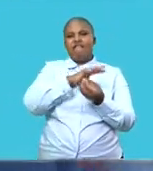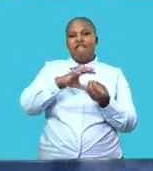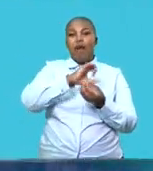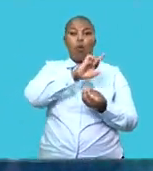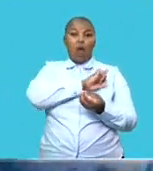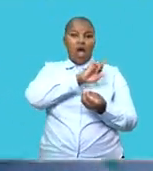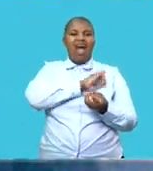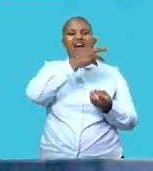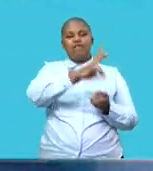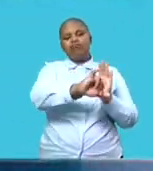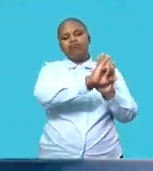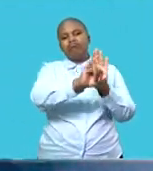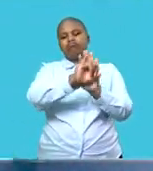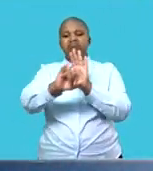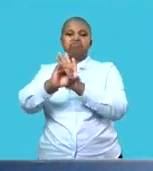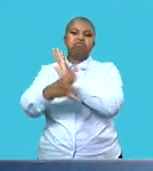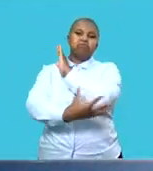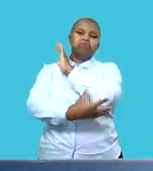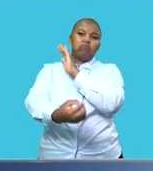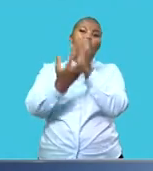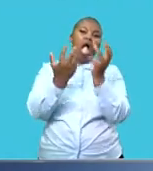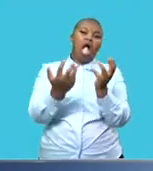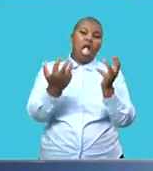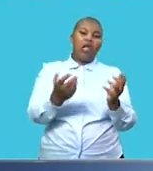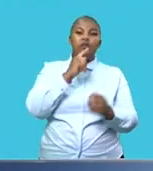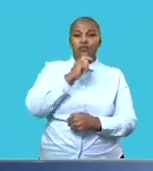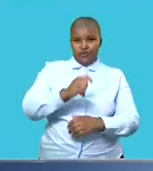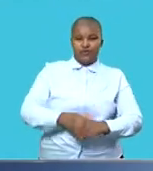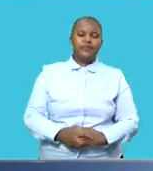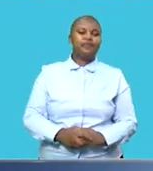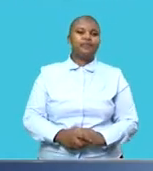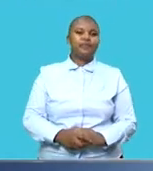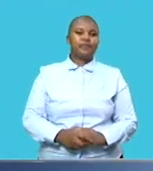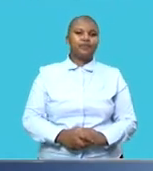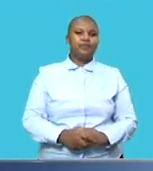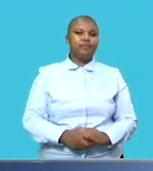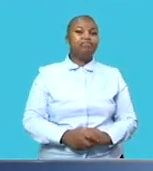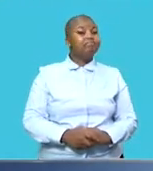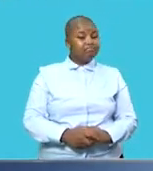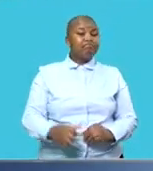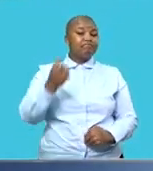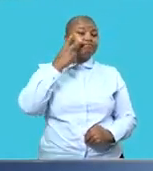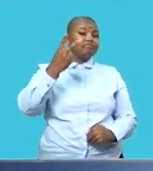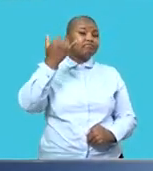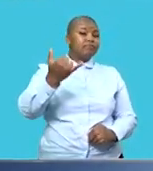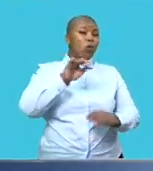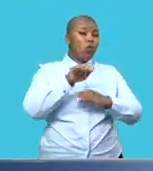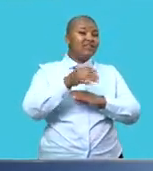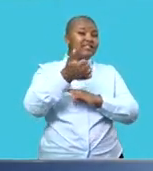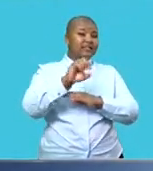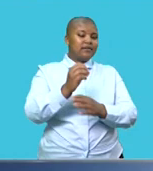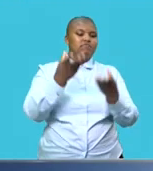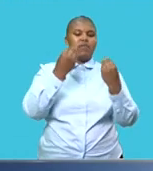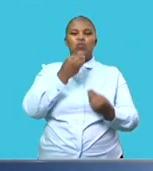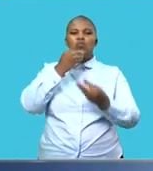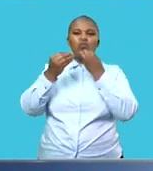ya sekolo ponong ya maima ao ba lebaneng le ona malapeng a bo bona. Ha ba fetang magolo a mararo ba fuwe dijo